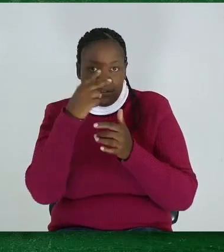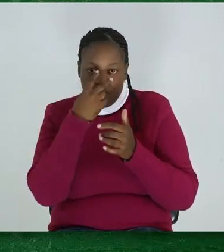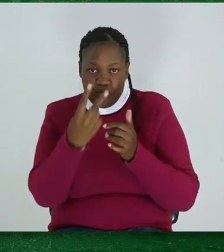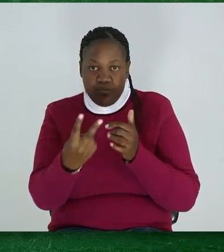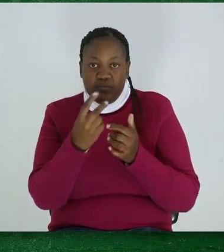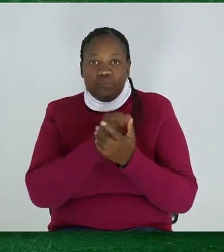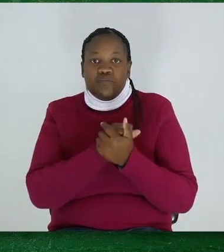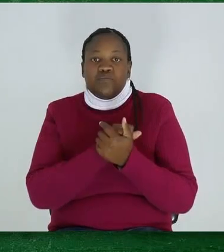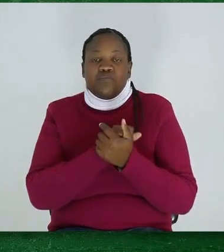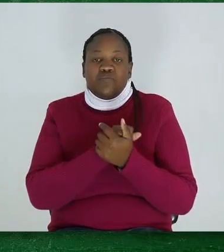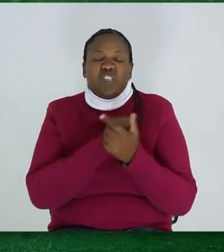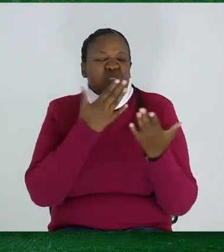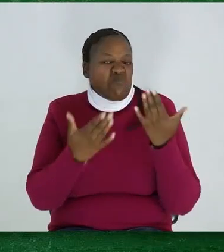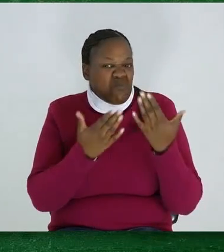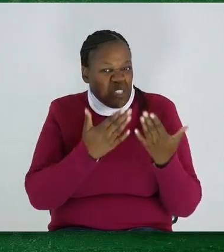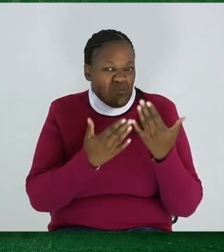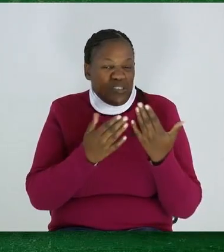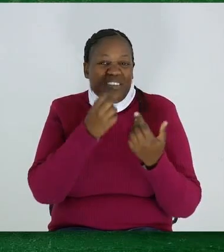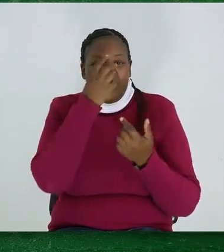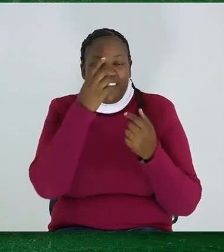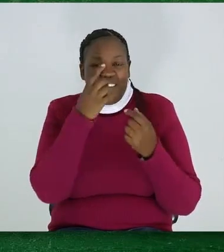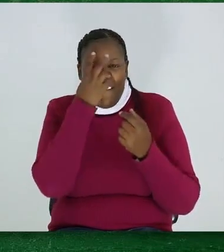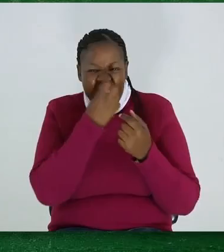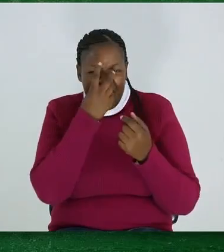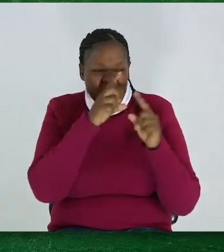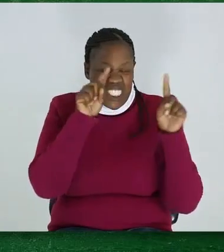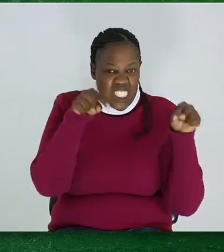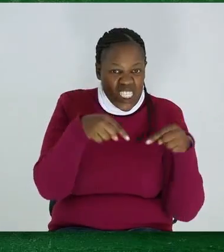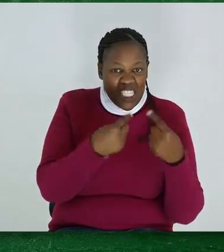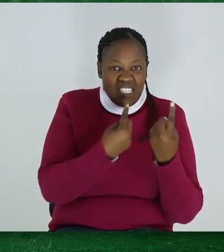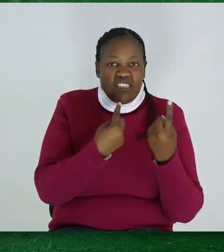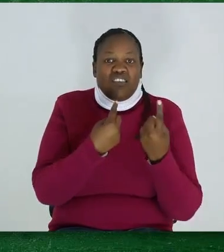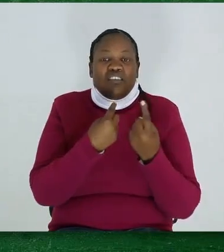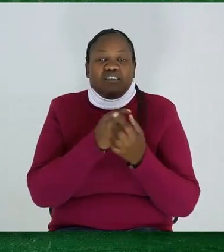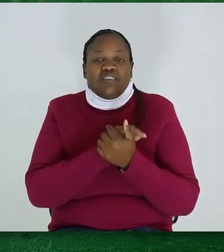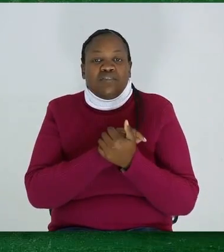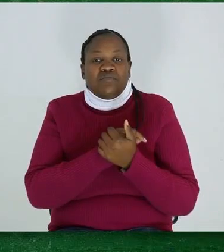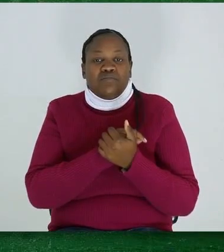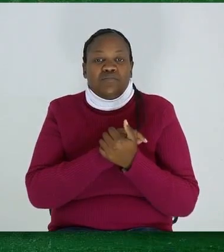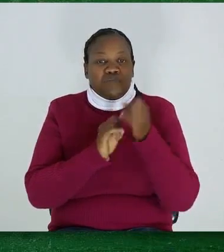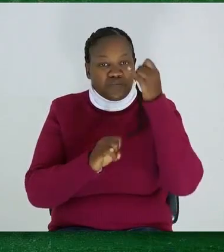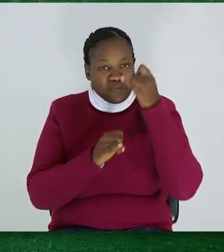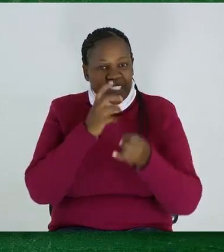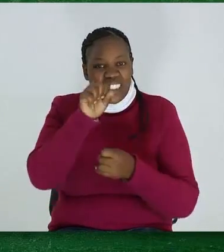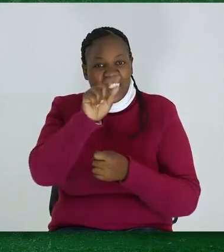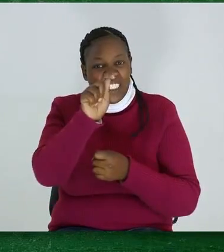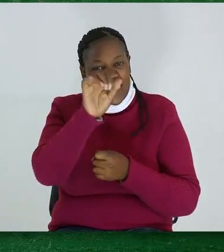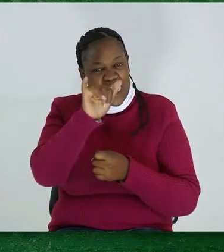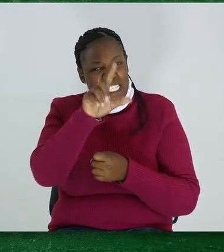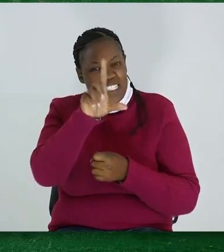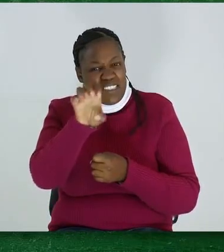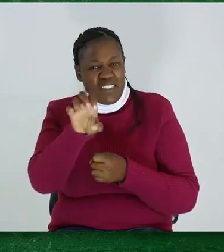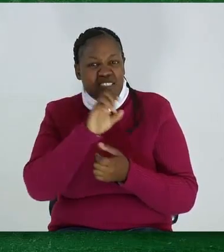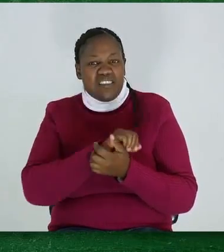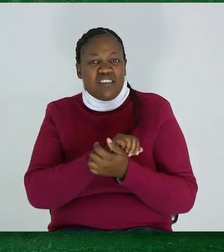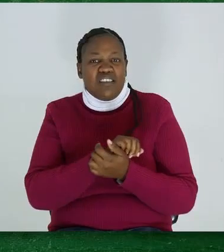and viewers by using elements such as humor, mystery, or horror. Lastly, the style tells us